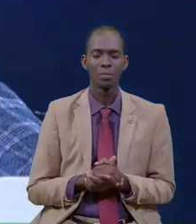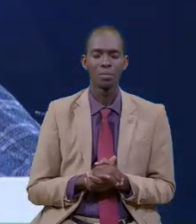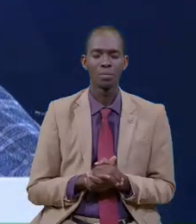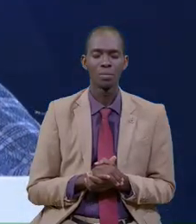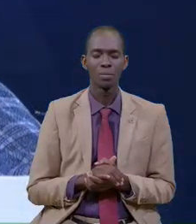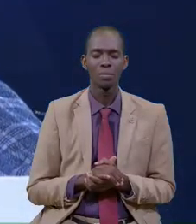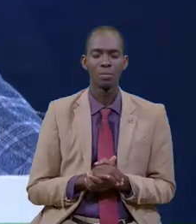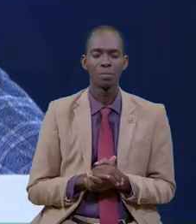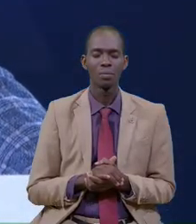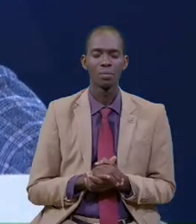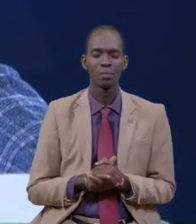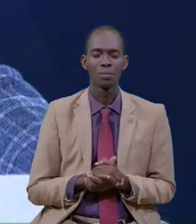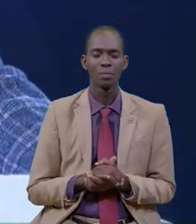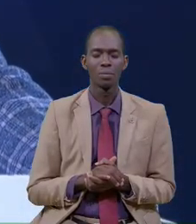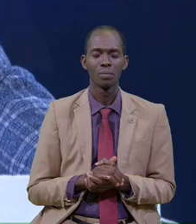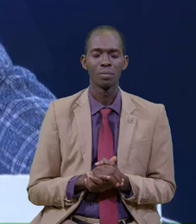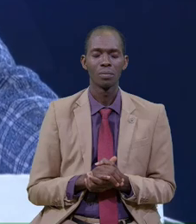name.